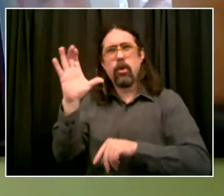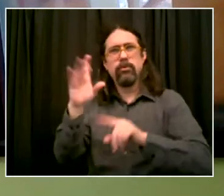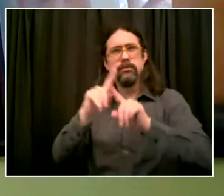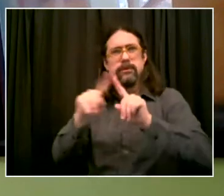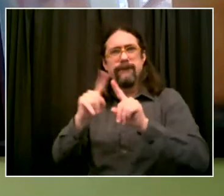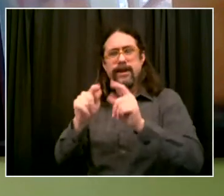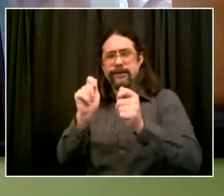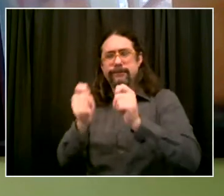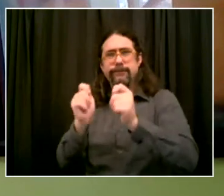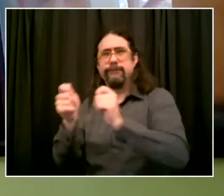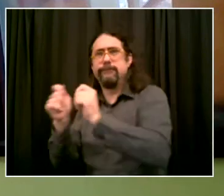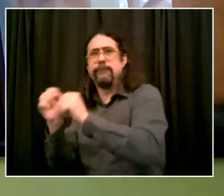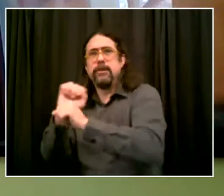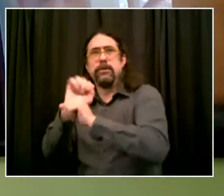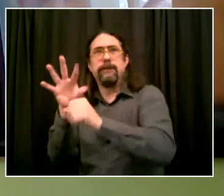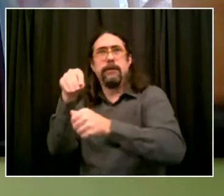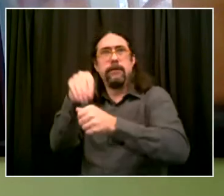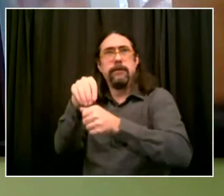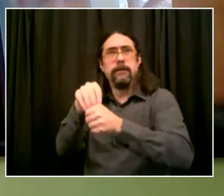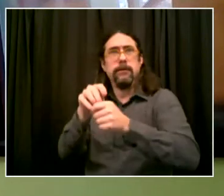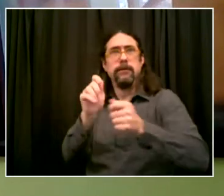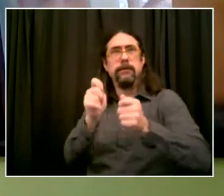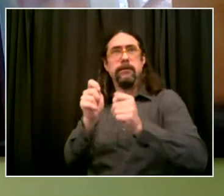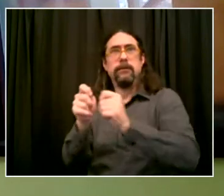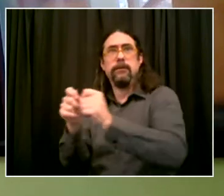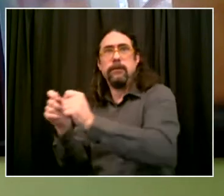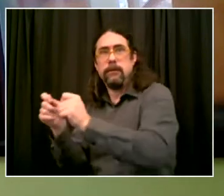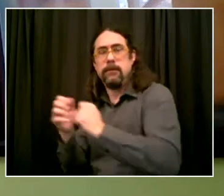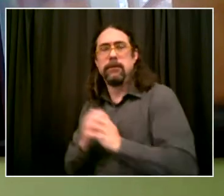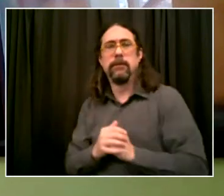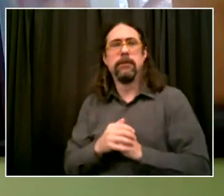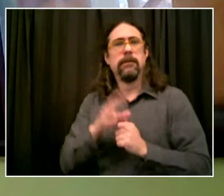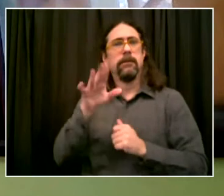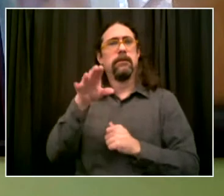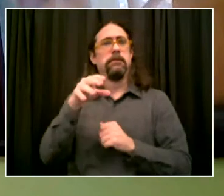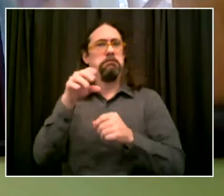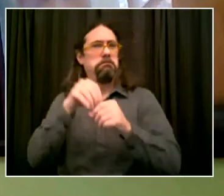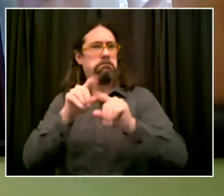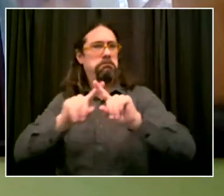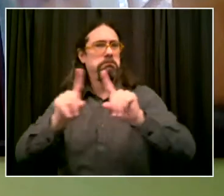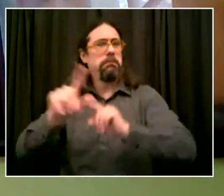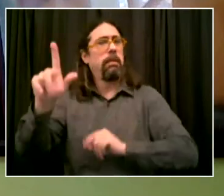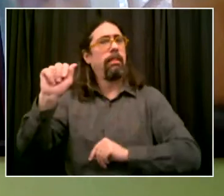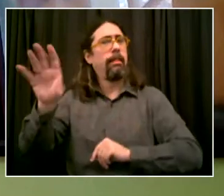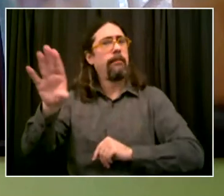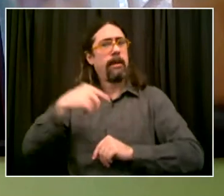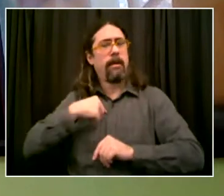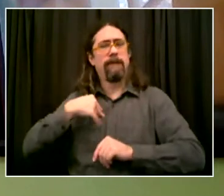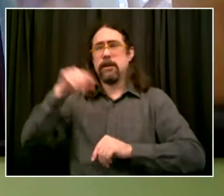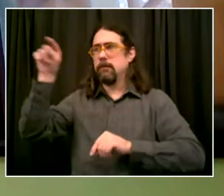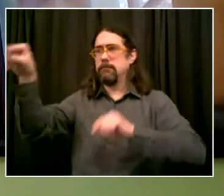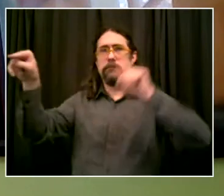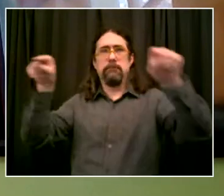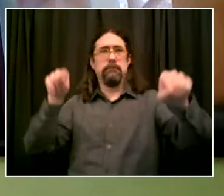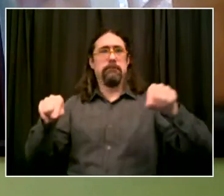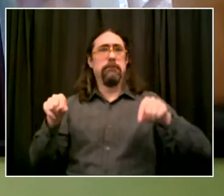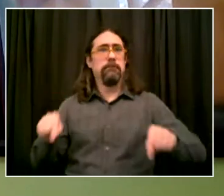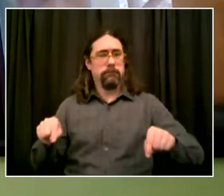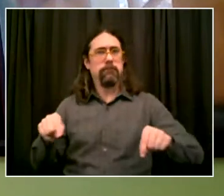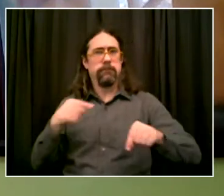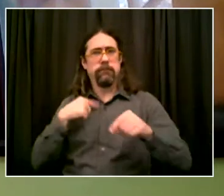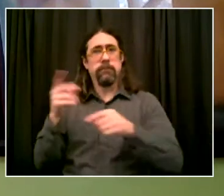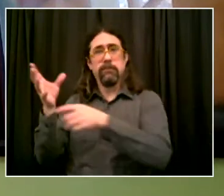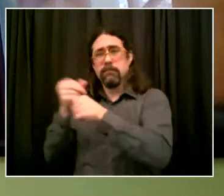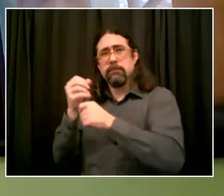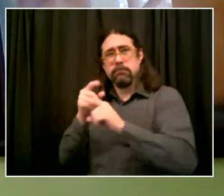that, we are working on a plan in collaboration with some of these different partners to actually increase that number from hundreds to thousands. And that process